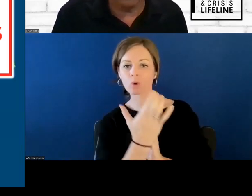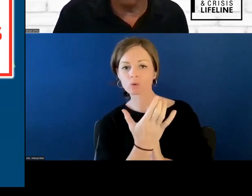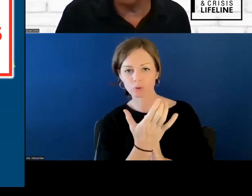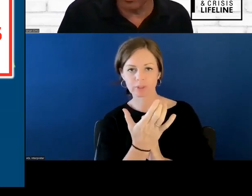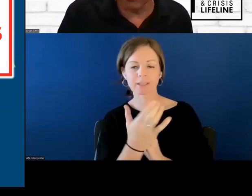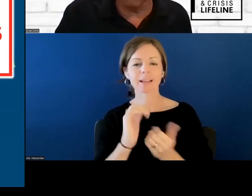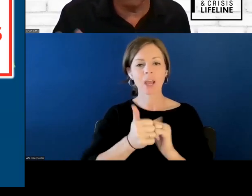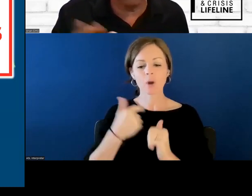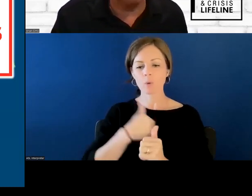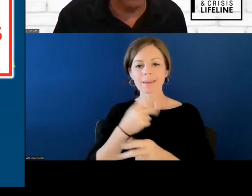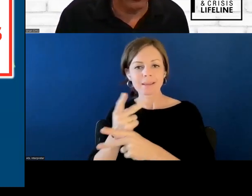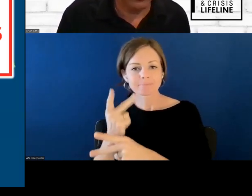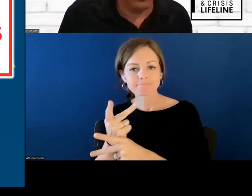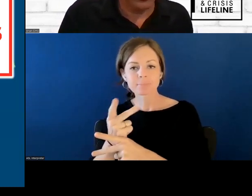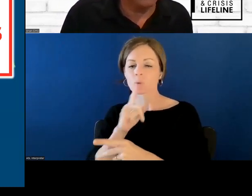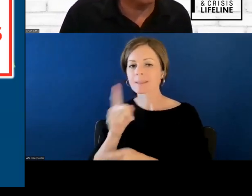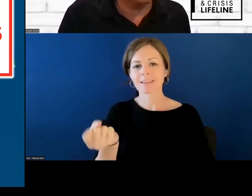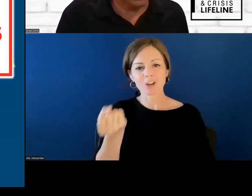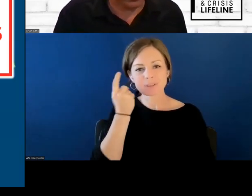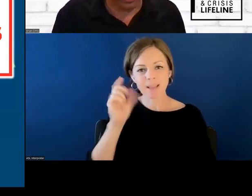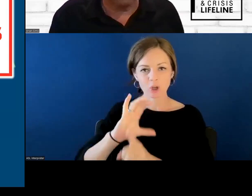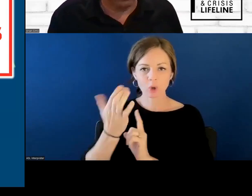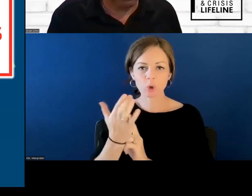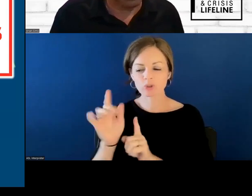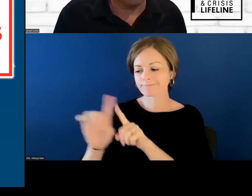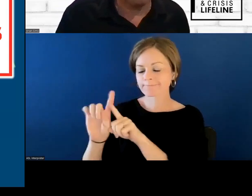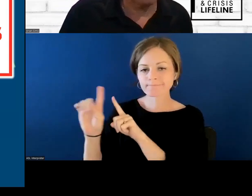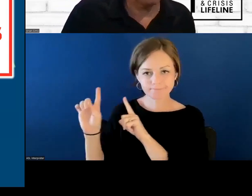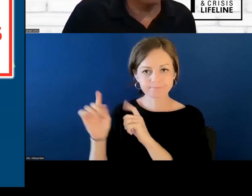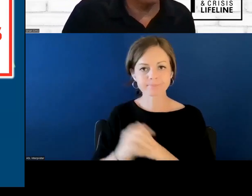care and the understanding of culture. Let's go to the next slide, please.